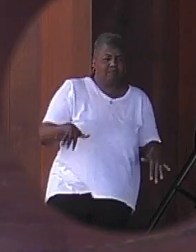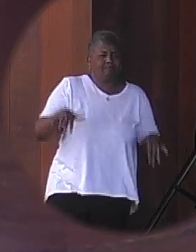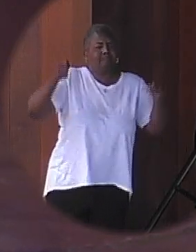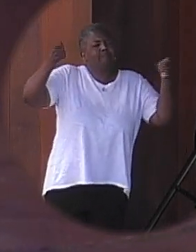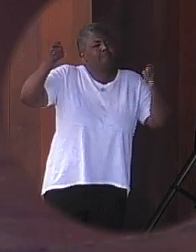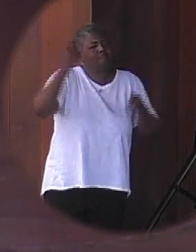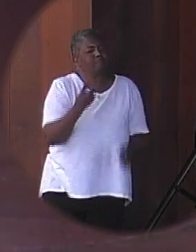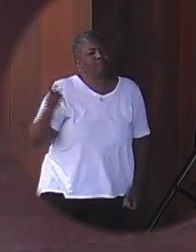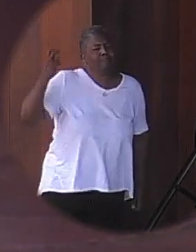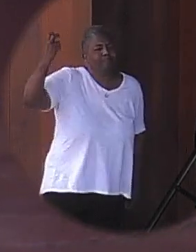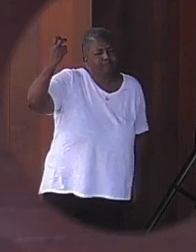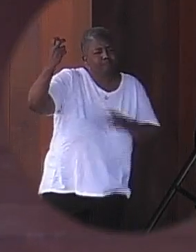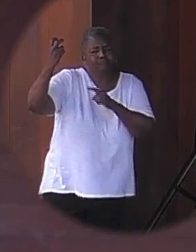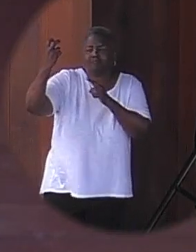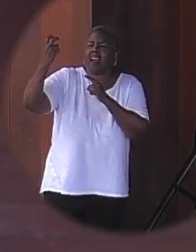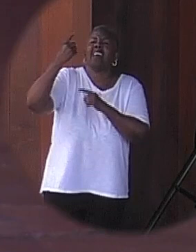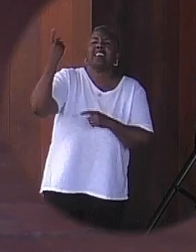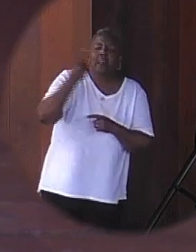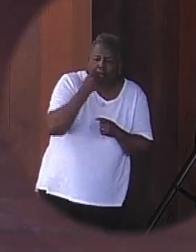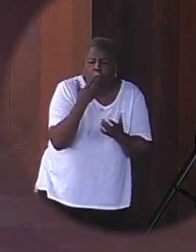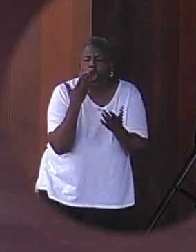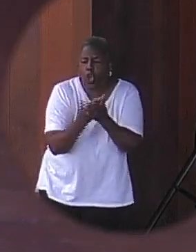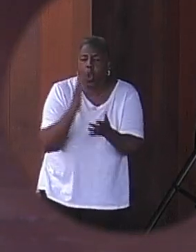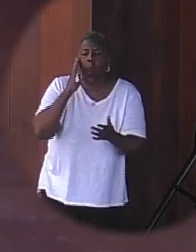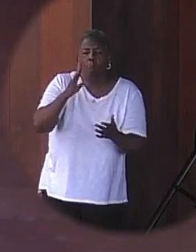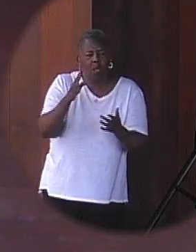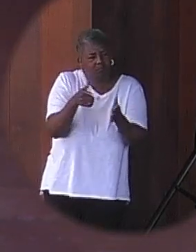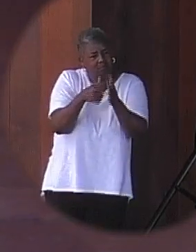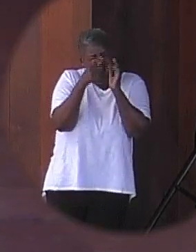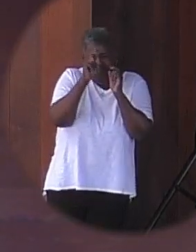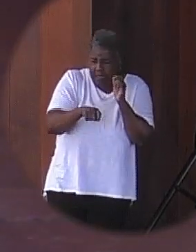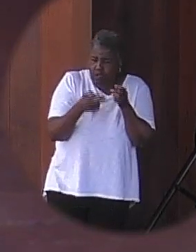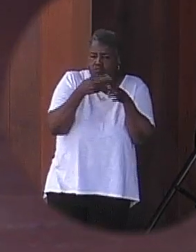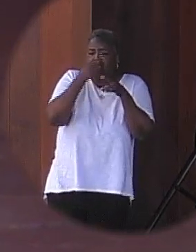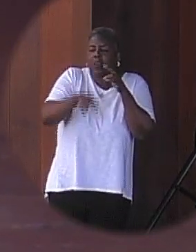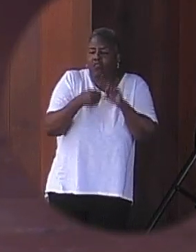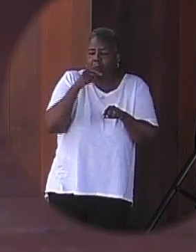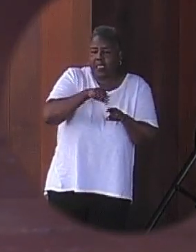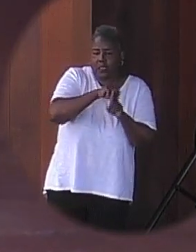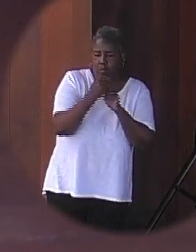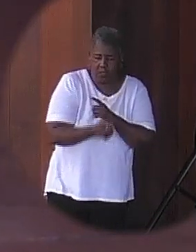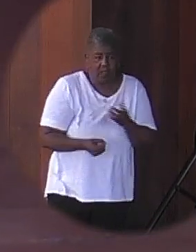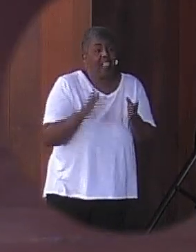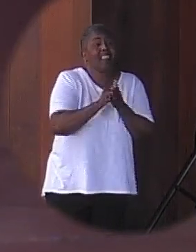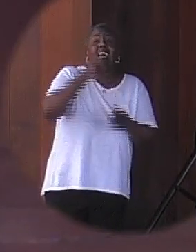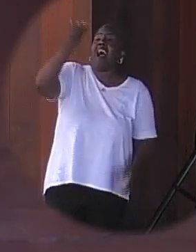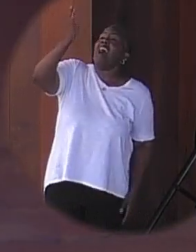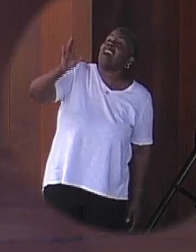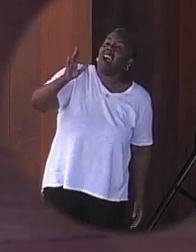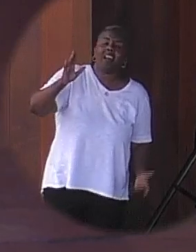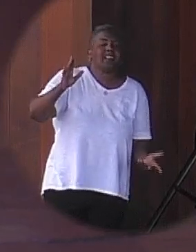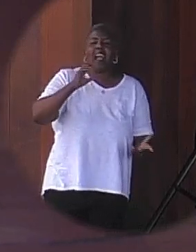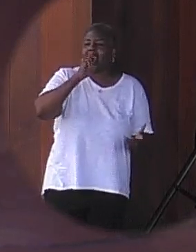high, something good has to come out of this. That God would